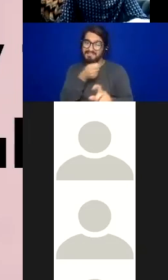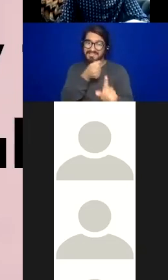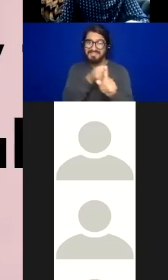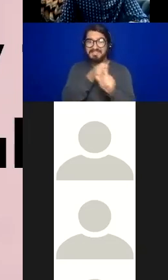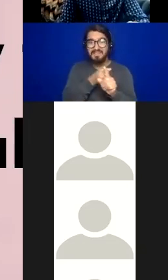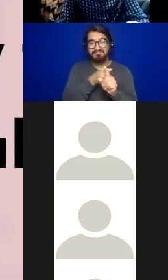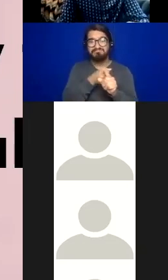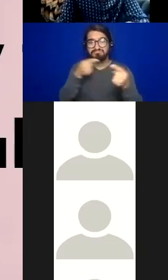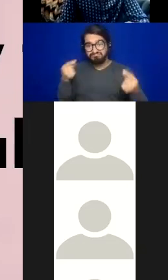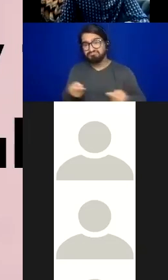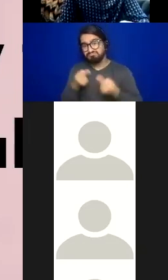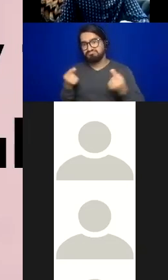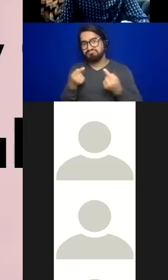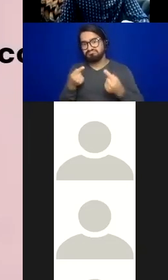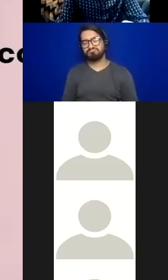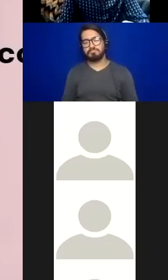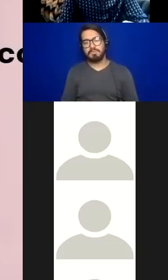itself harmful.